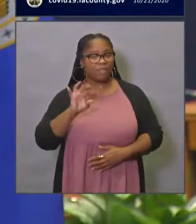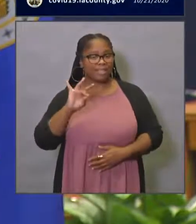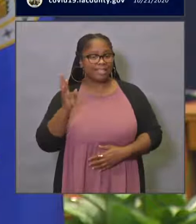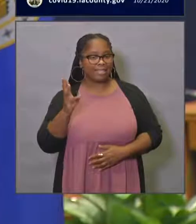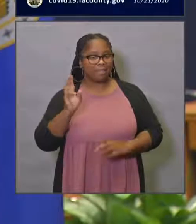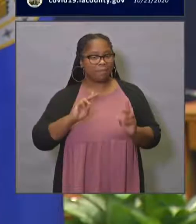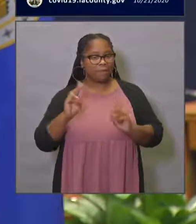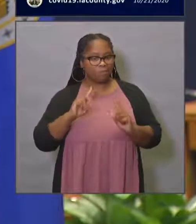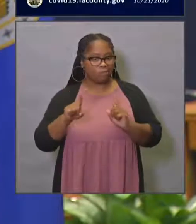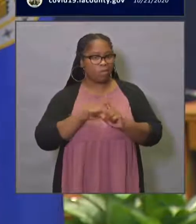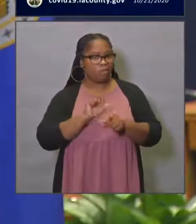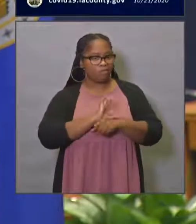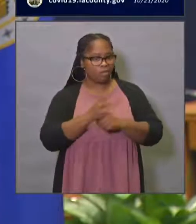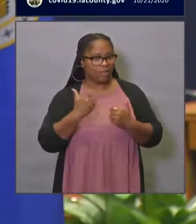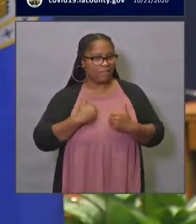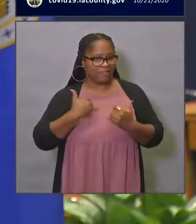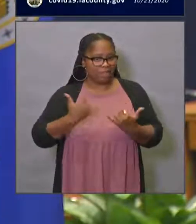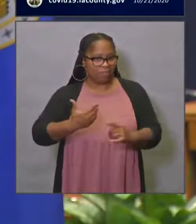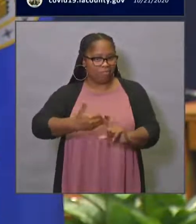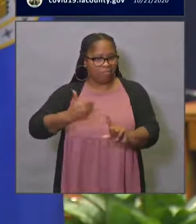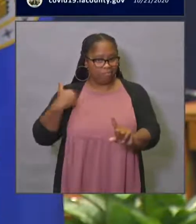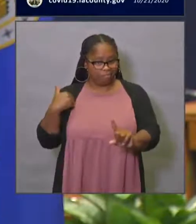290,486. This includes a total of